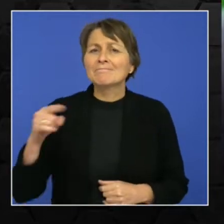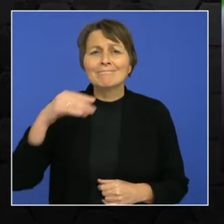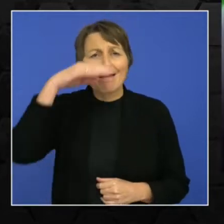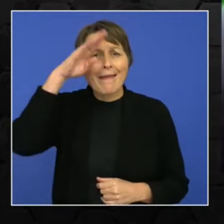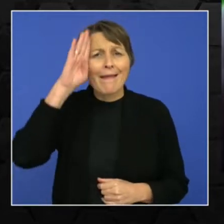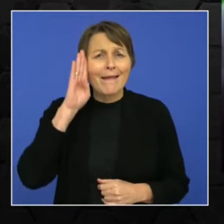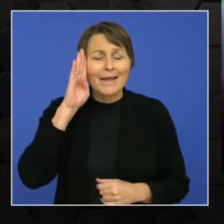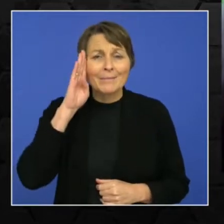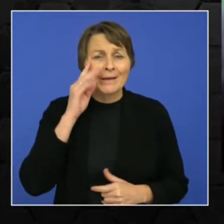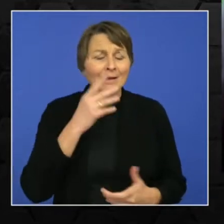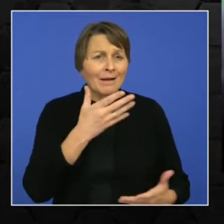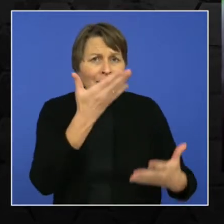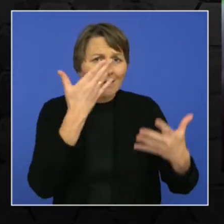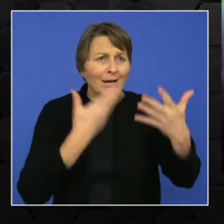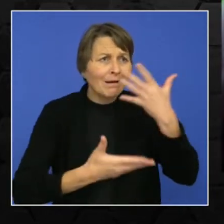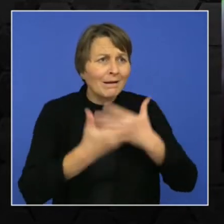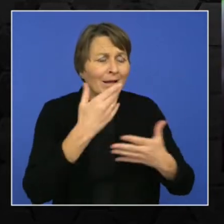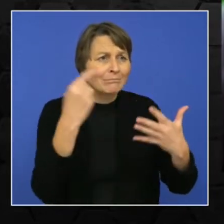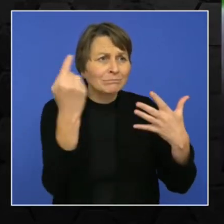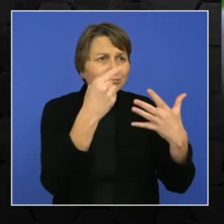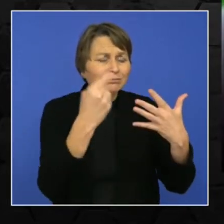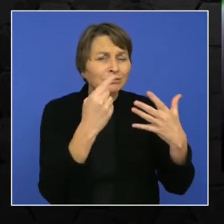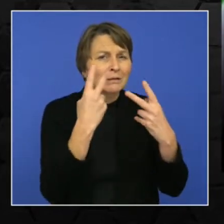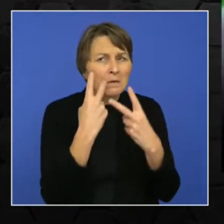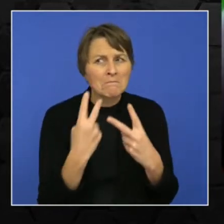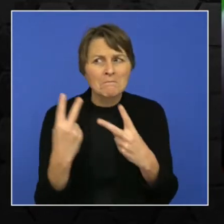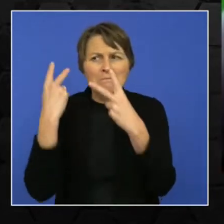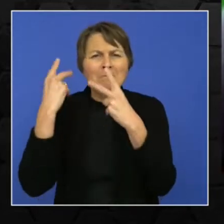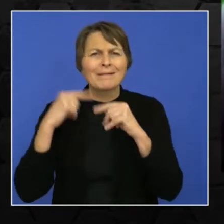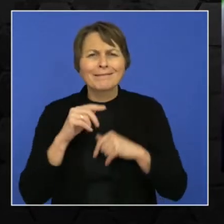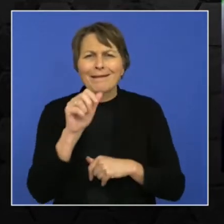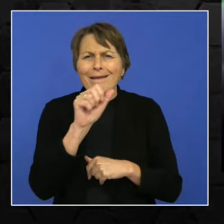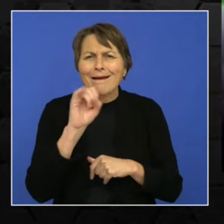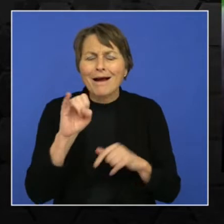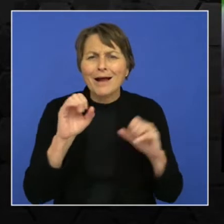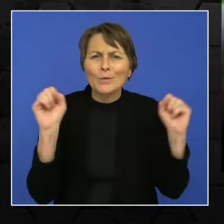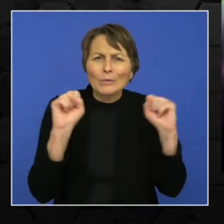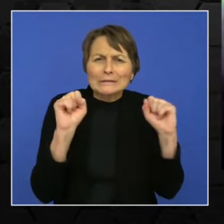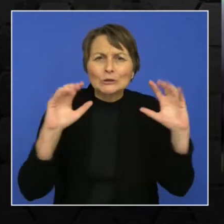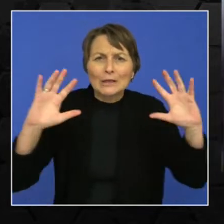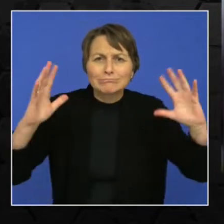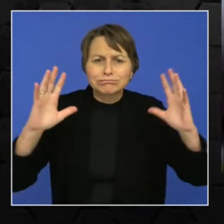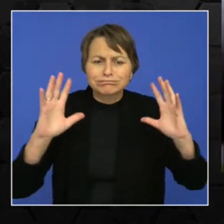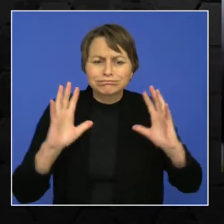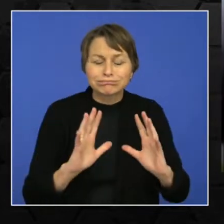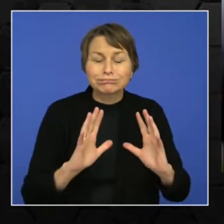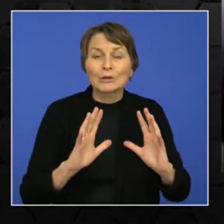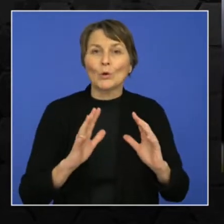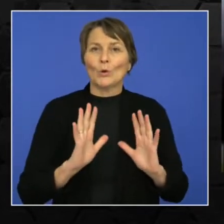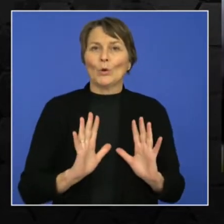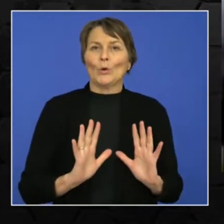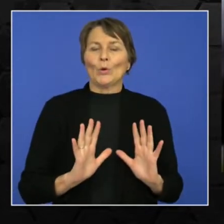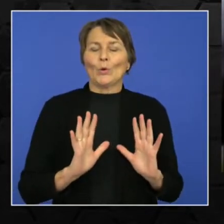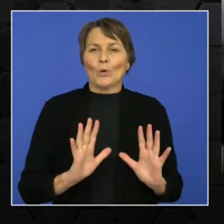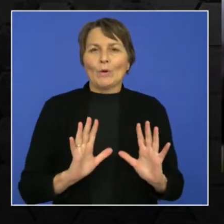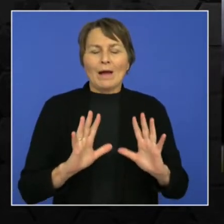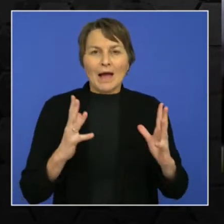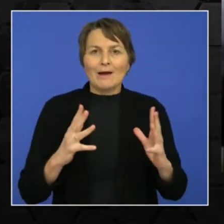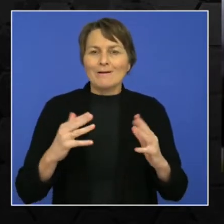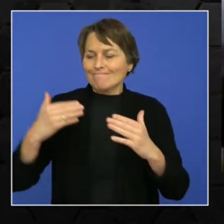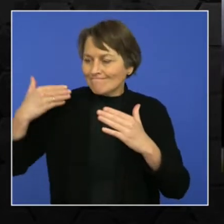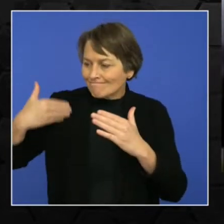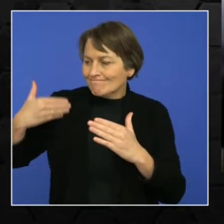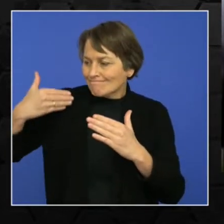Really liked that winter AI part where she covered on how things stopped in the field of AI. Having said that,